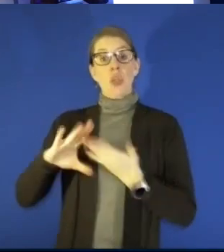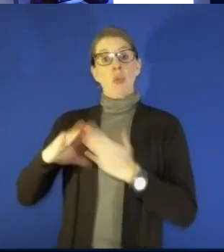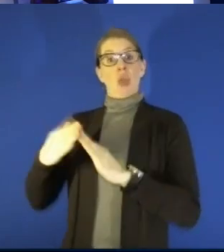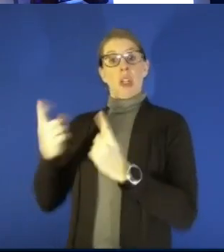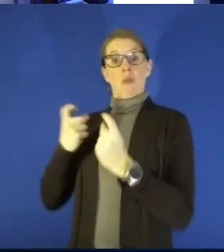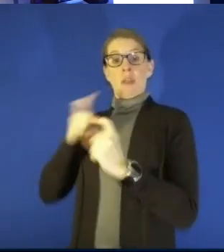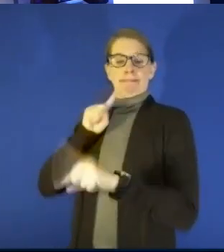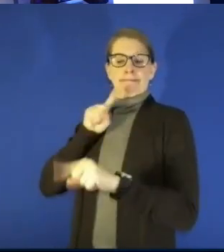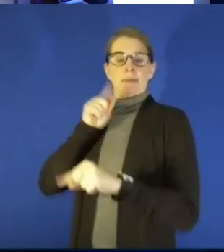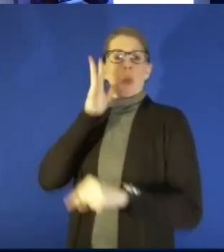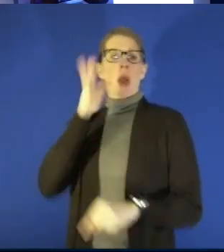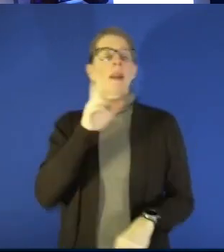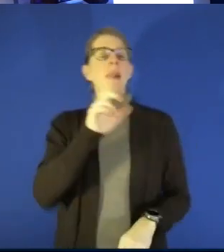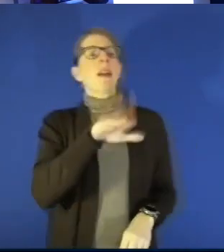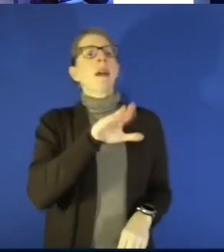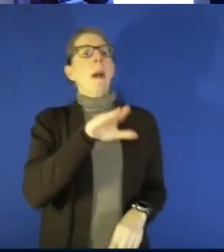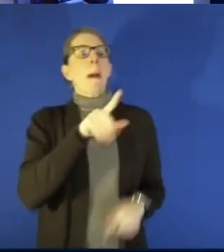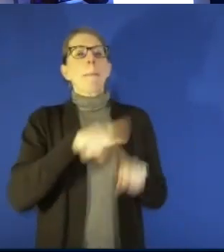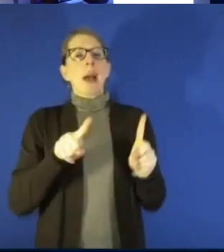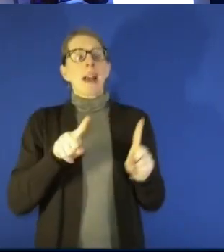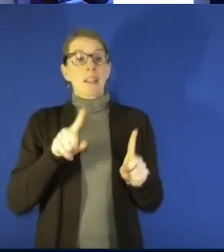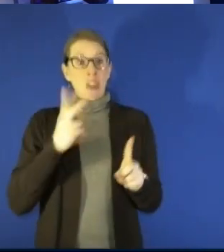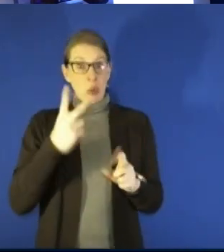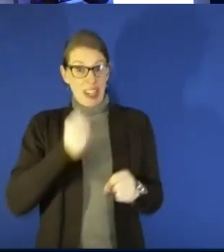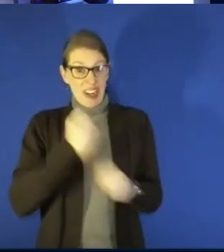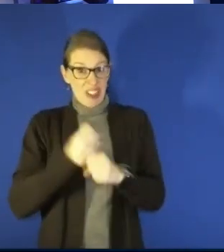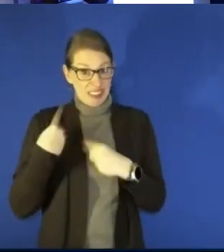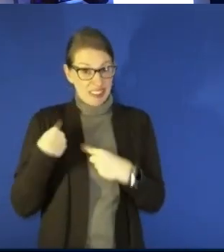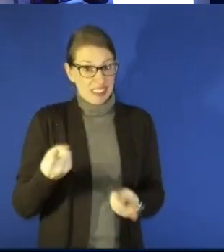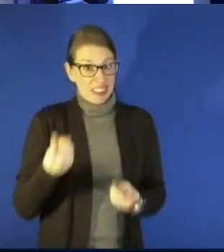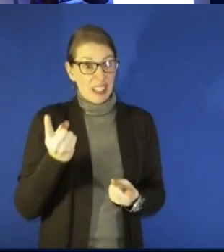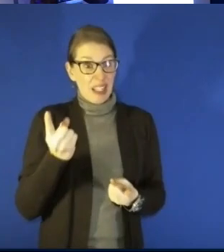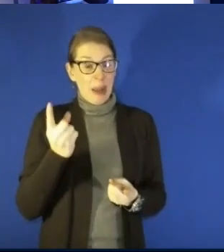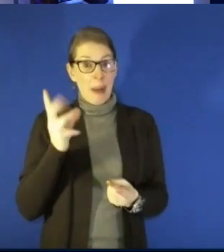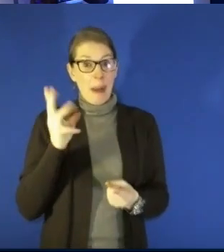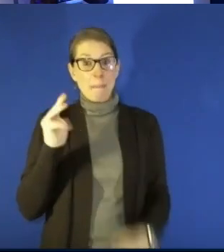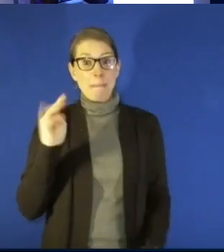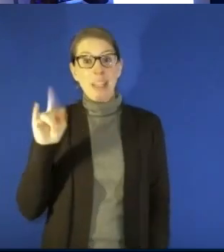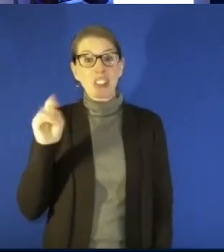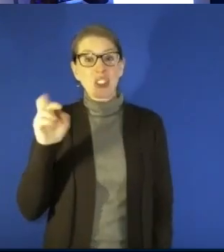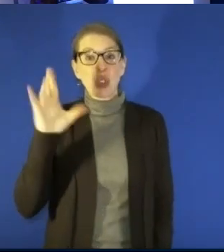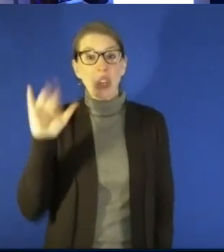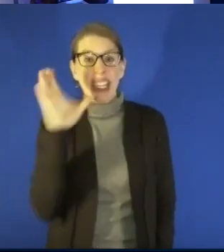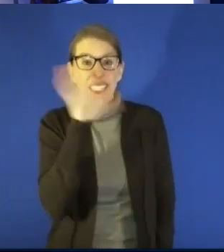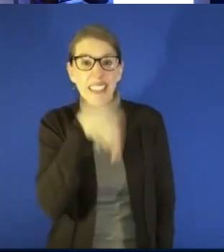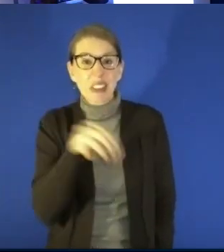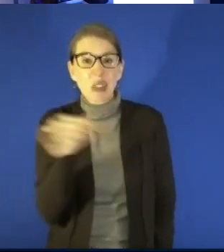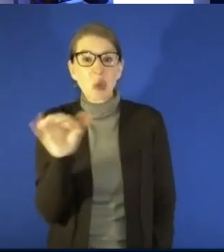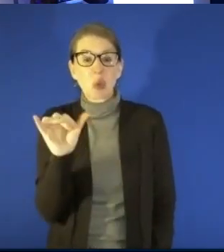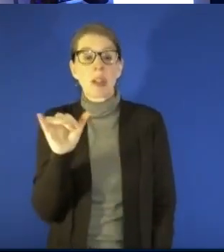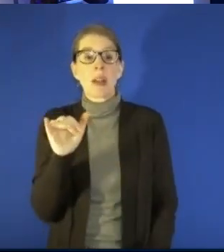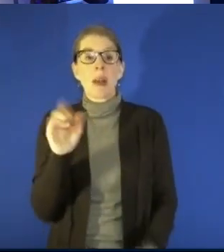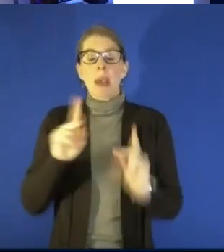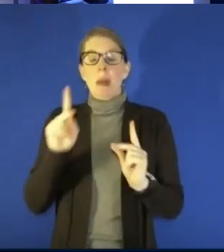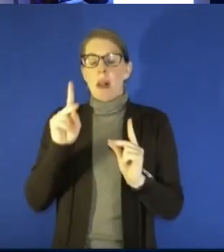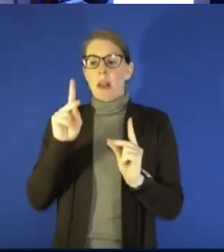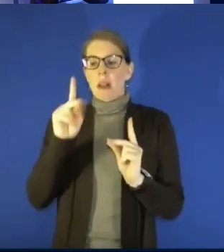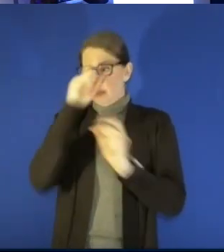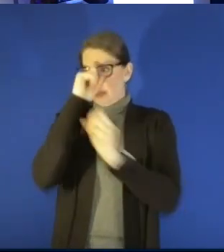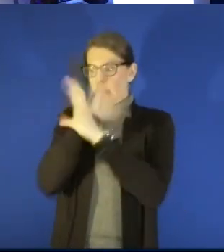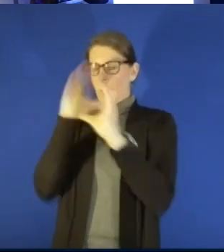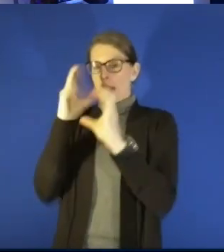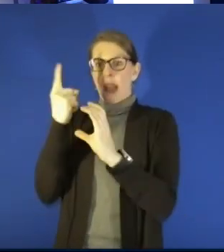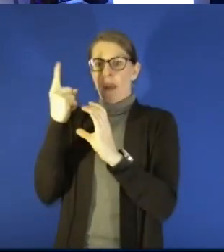so new still, 2 years in. It's such a mystery. And you're right. It's hard for people to get out of their head the image of somebody on a ventilator